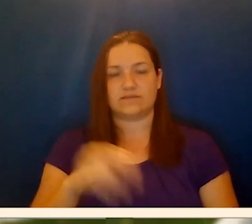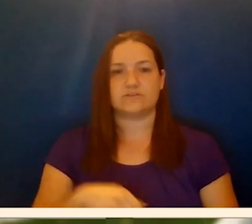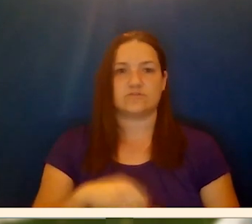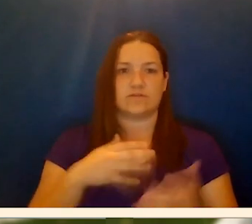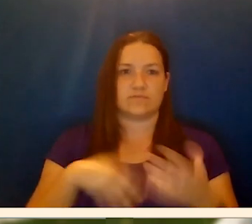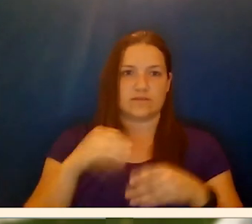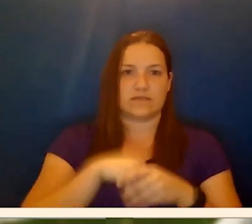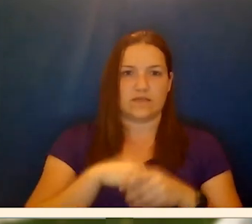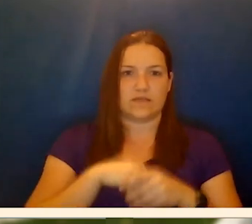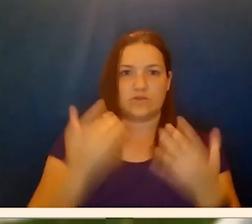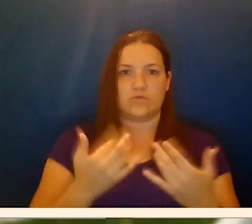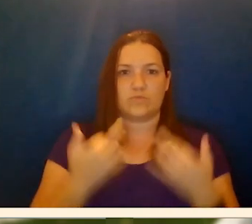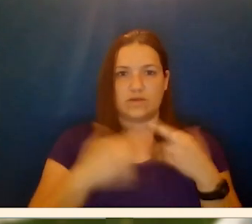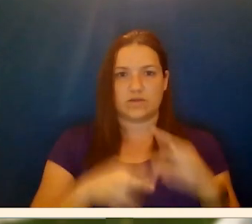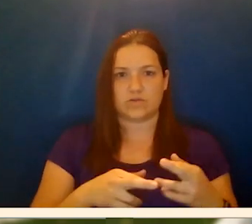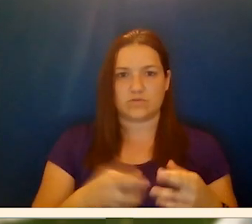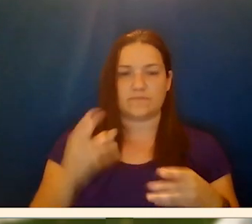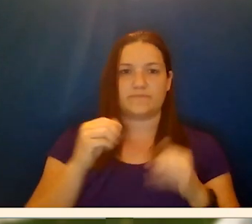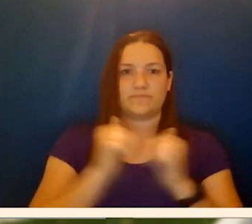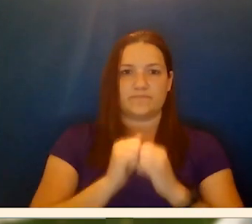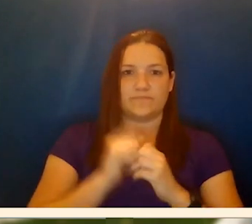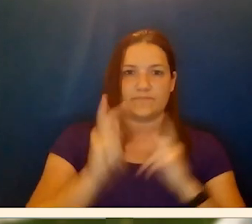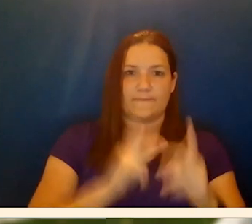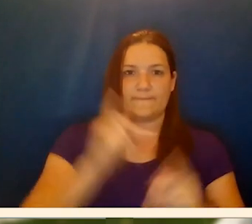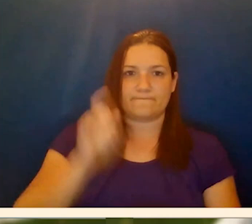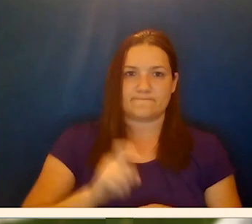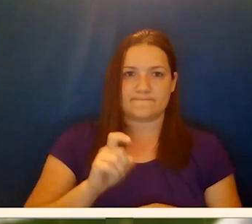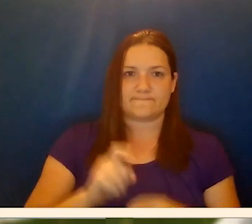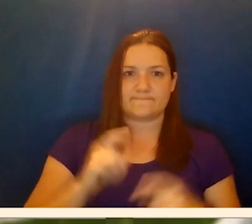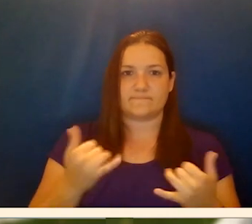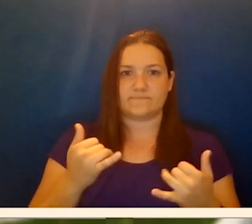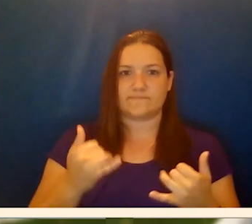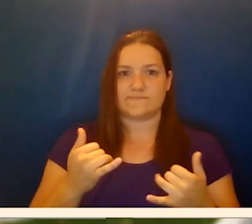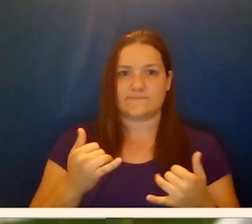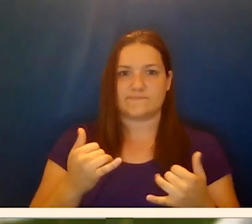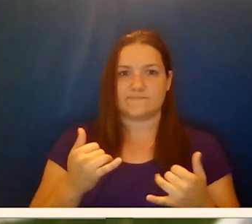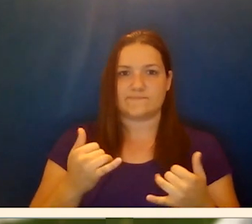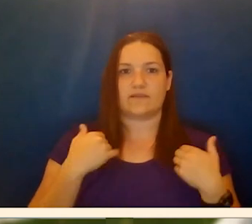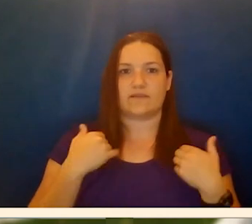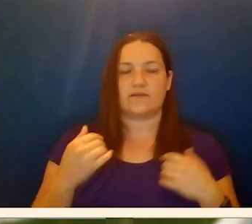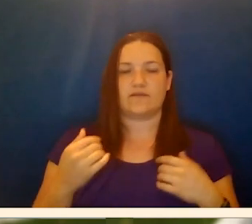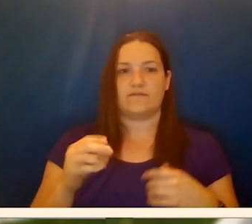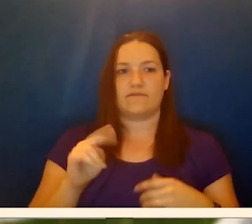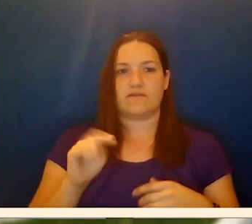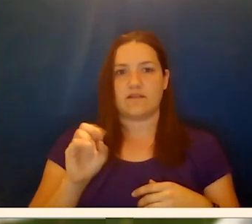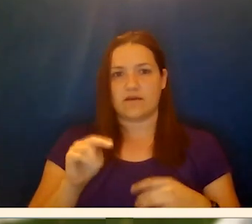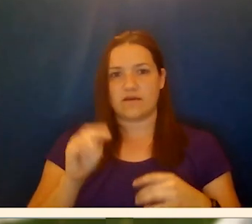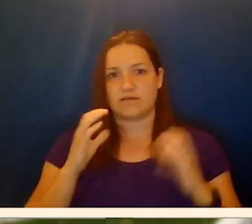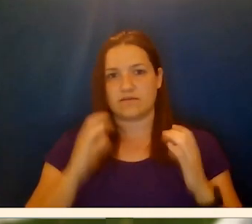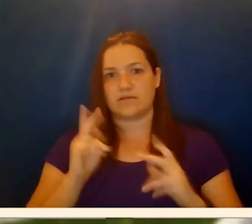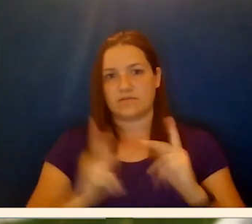waiting room, attending to people's needs, but we want to now backfill that with non-clinical people just to provide